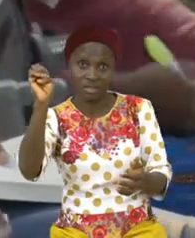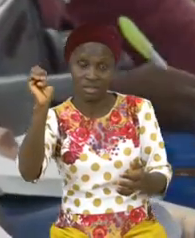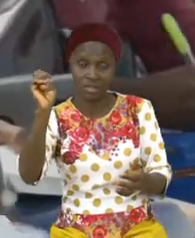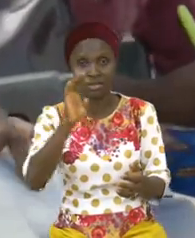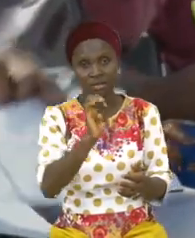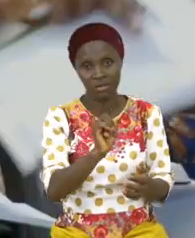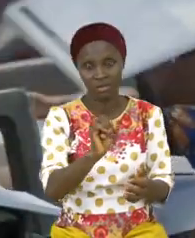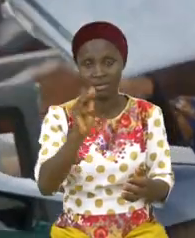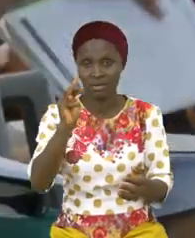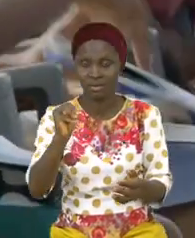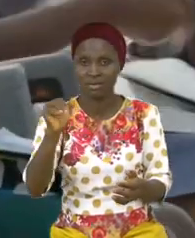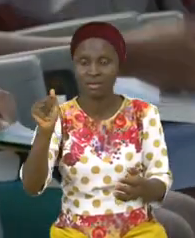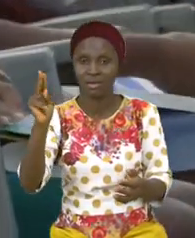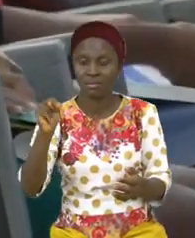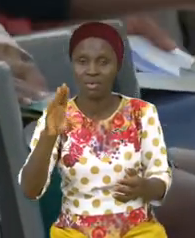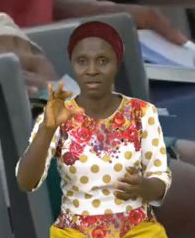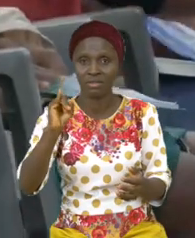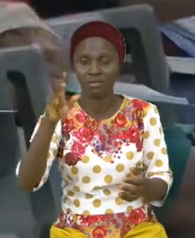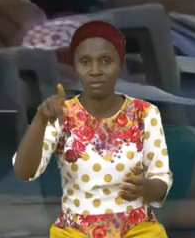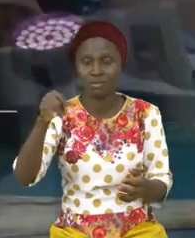emancipated by Emmanuel.